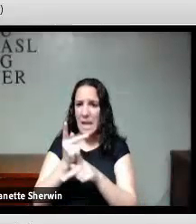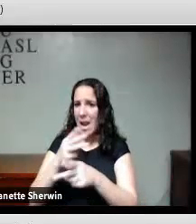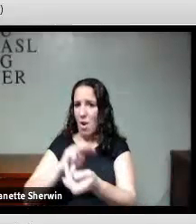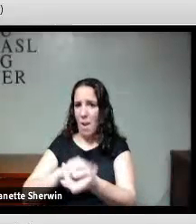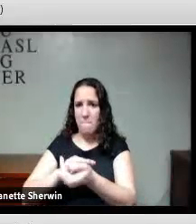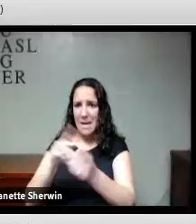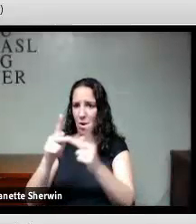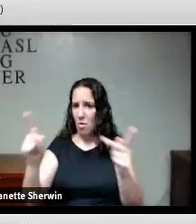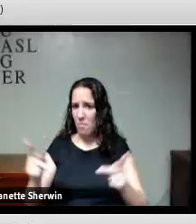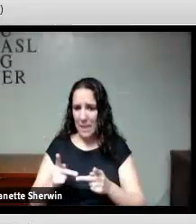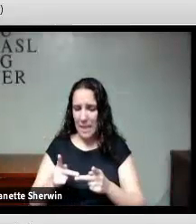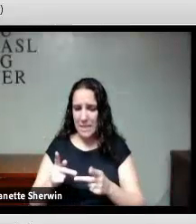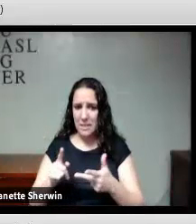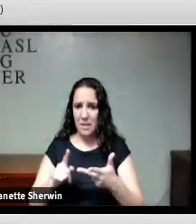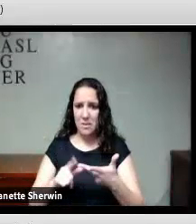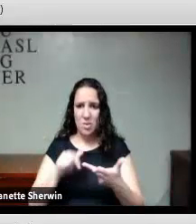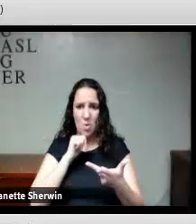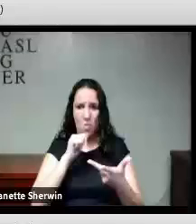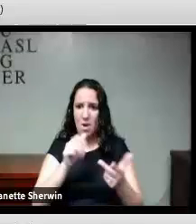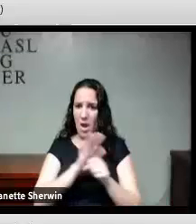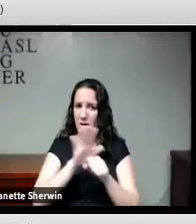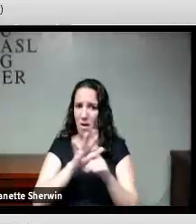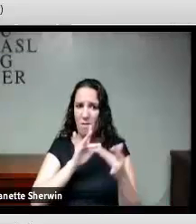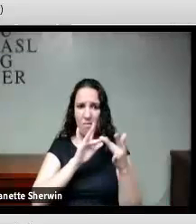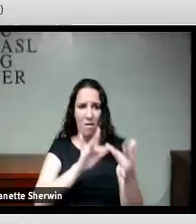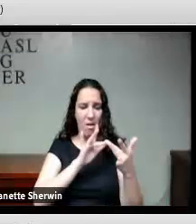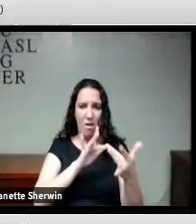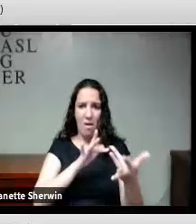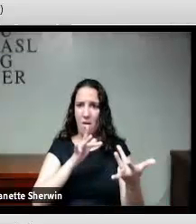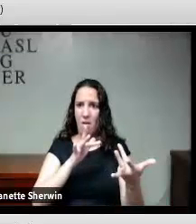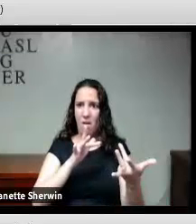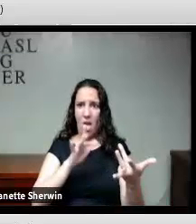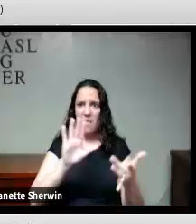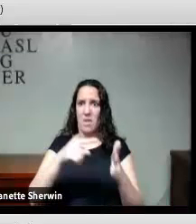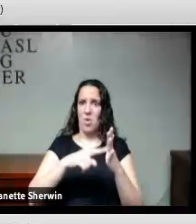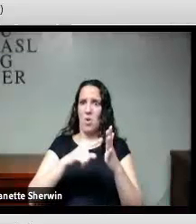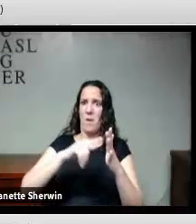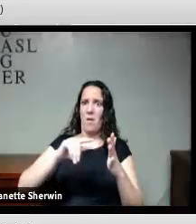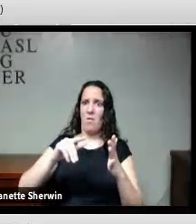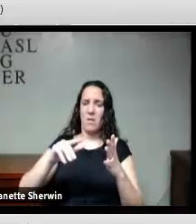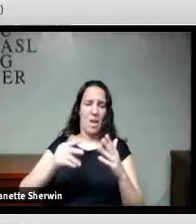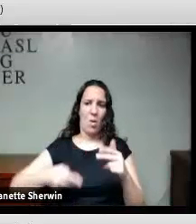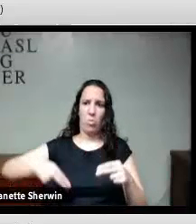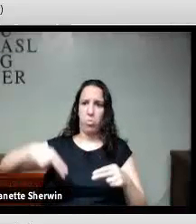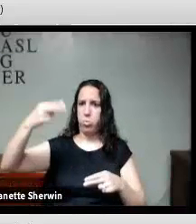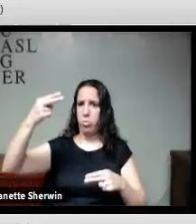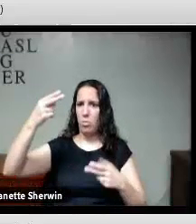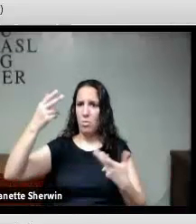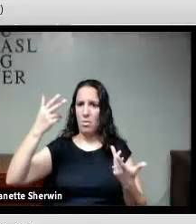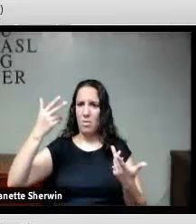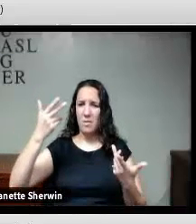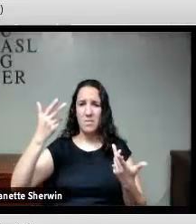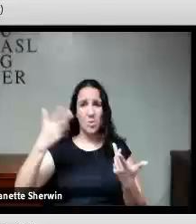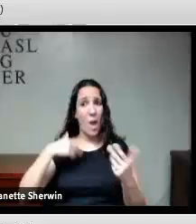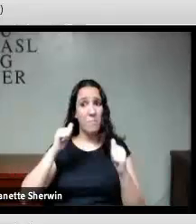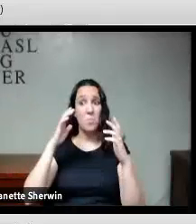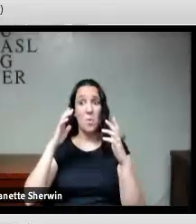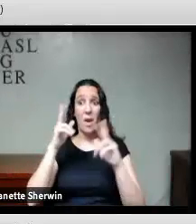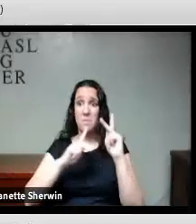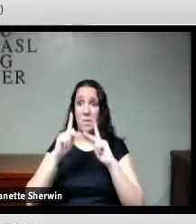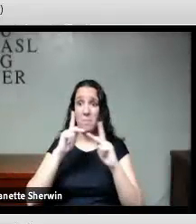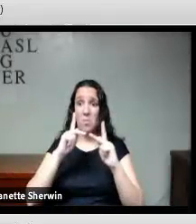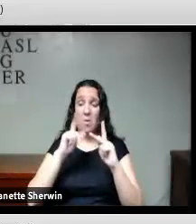all those kinds of things, and then you get the bill and it's 10 times higher than it needs to be and all those kinds of things. I'm surprised people aren't losing it. But there